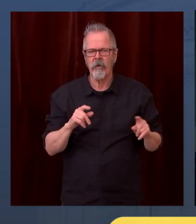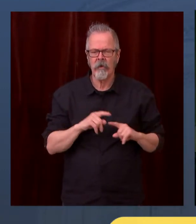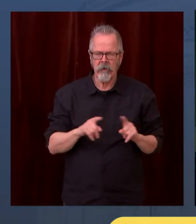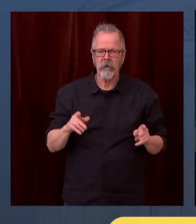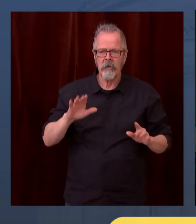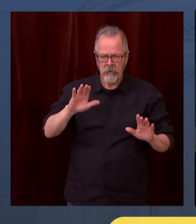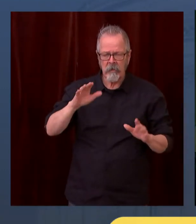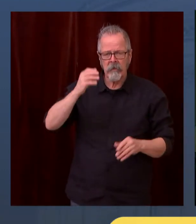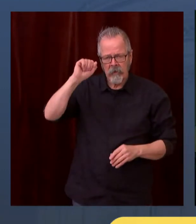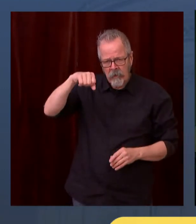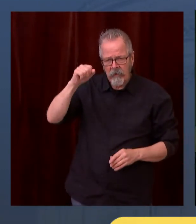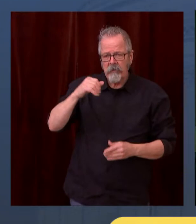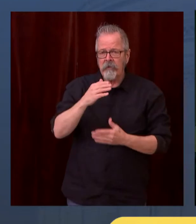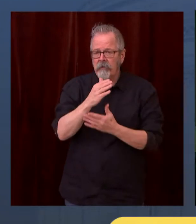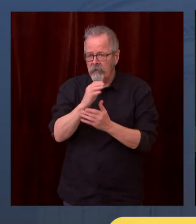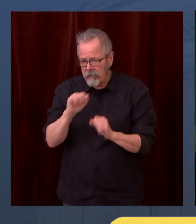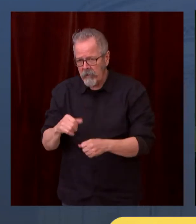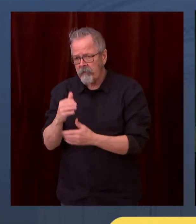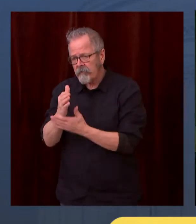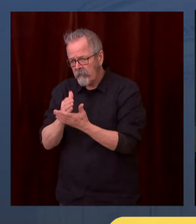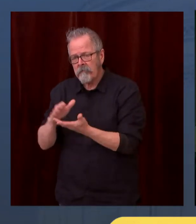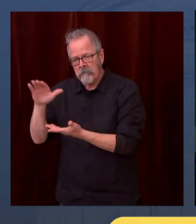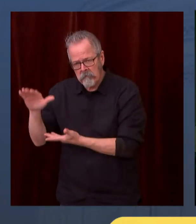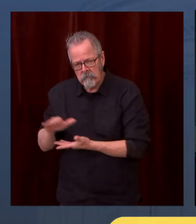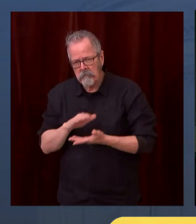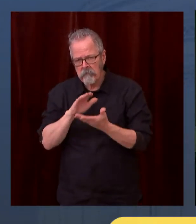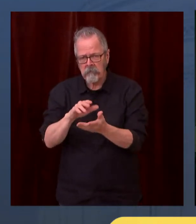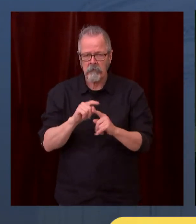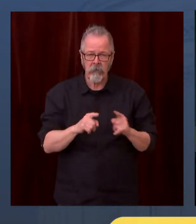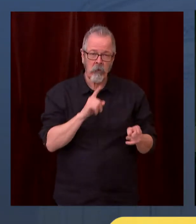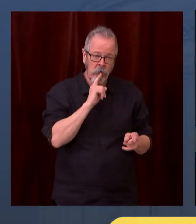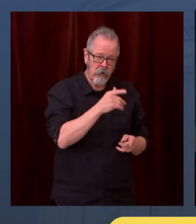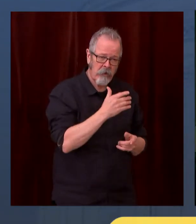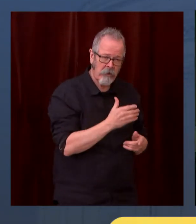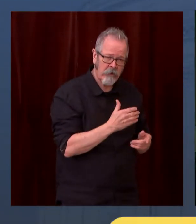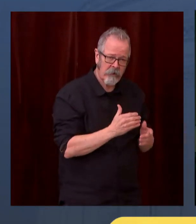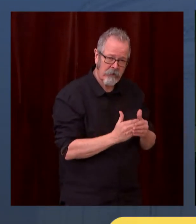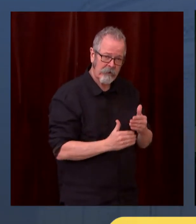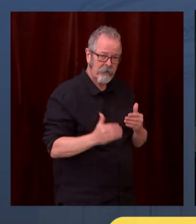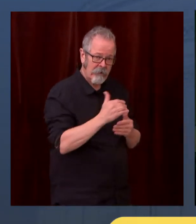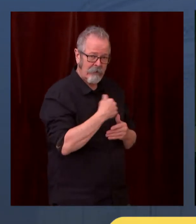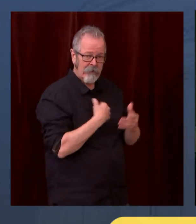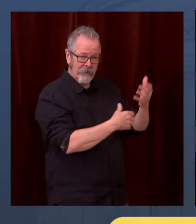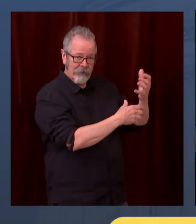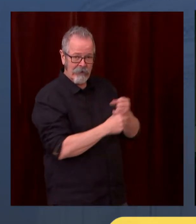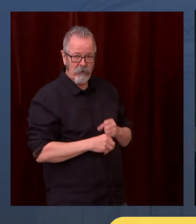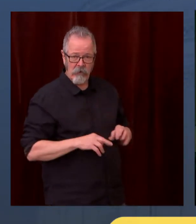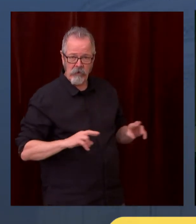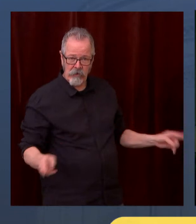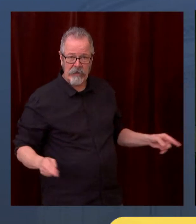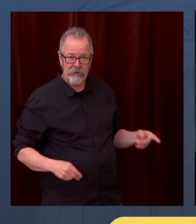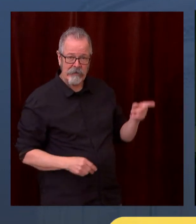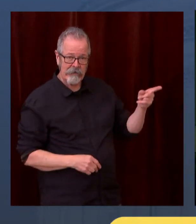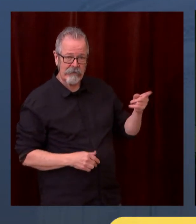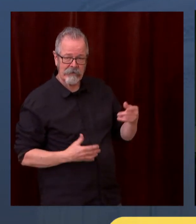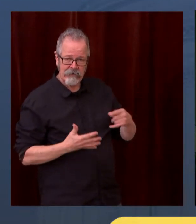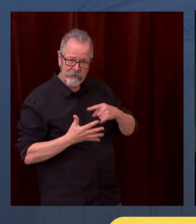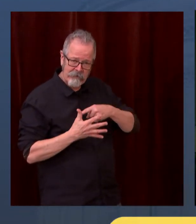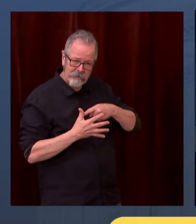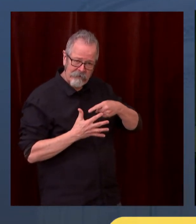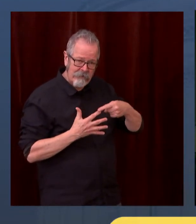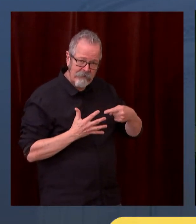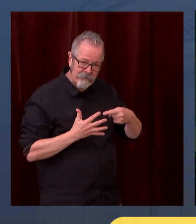transfer from provider to provider, but it's really the next allotment, the next shipment that's coming the following week. How does that,